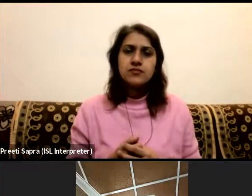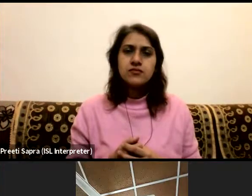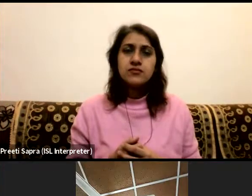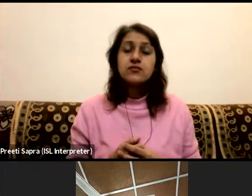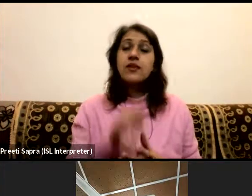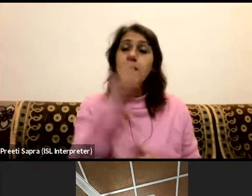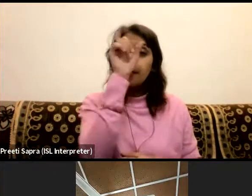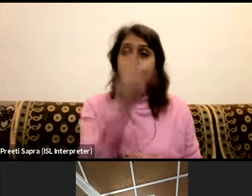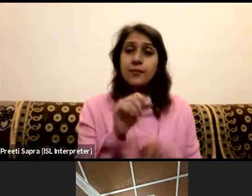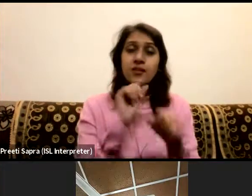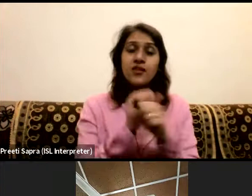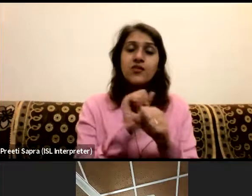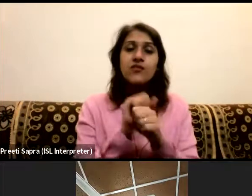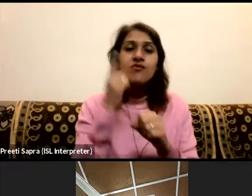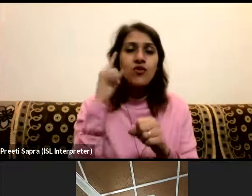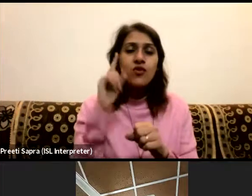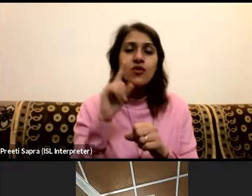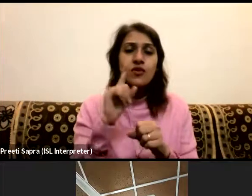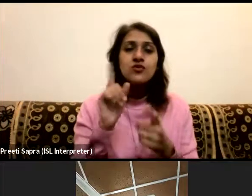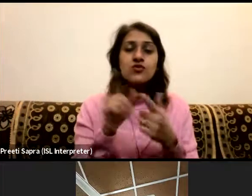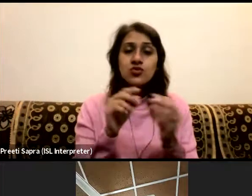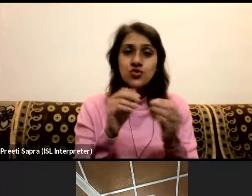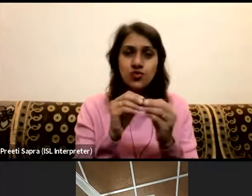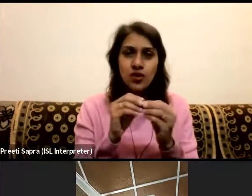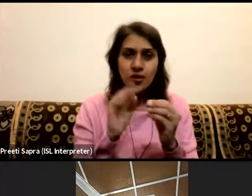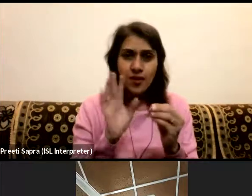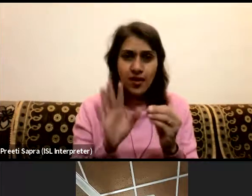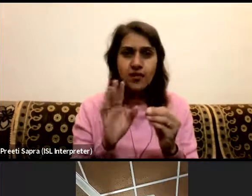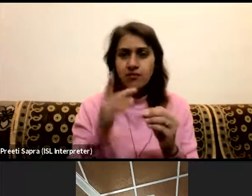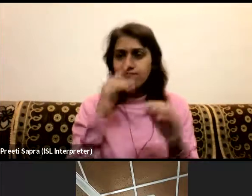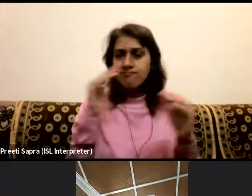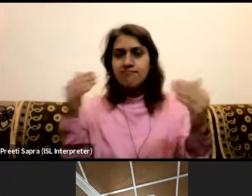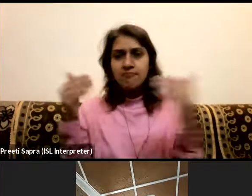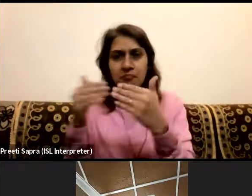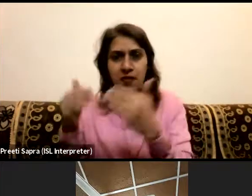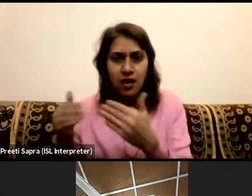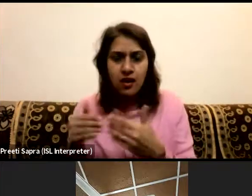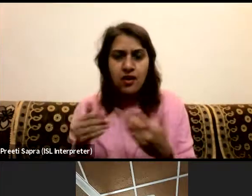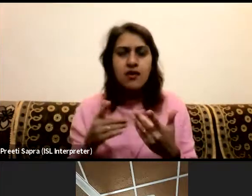for inclusion will function as an interface between the